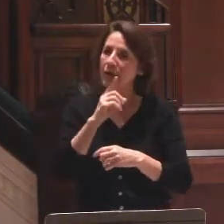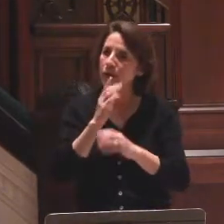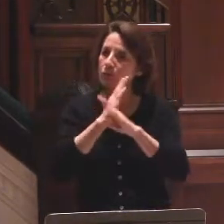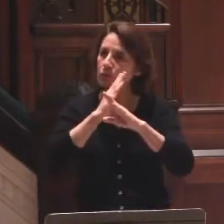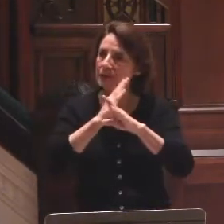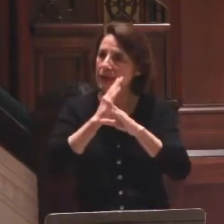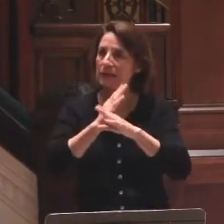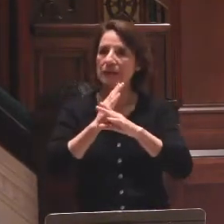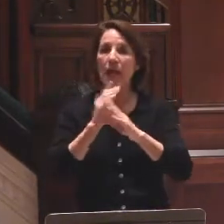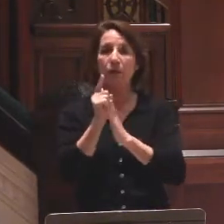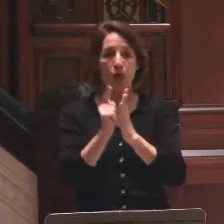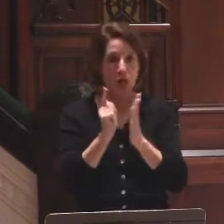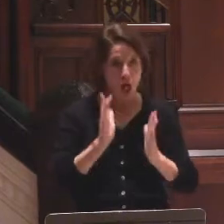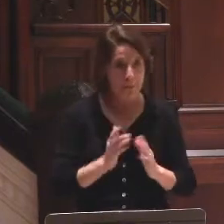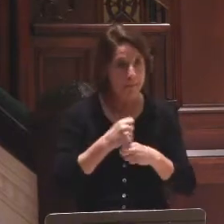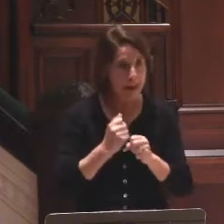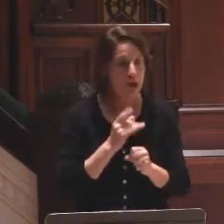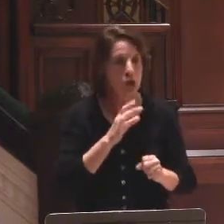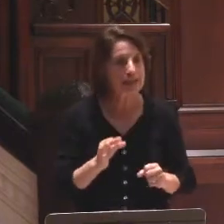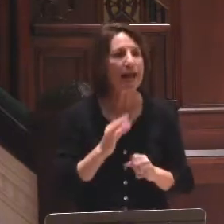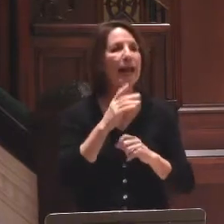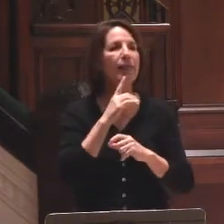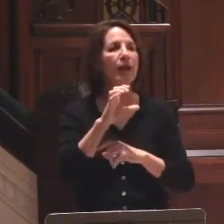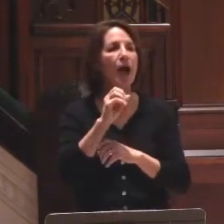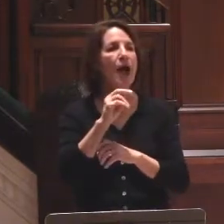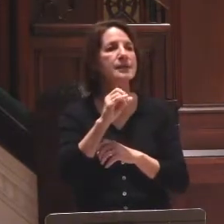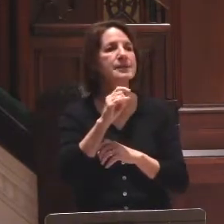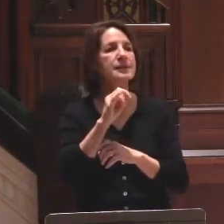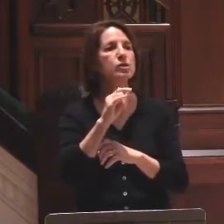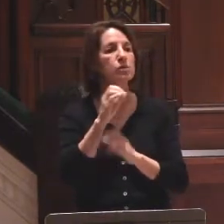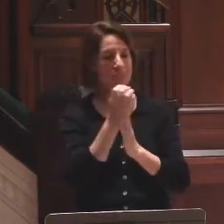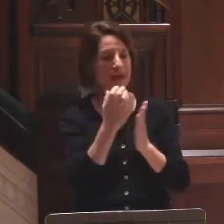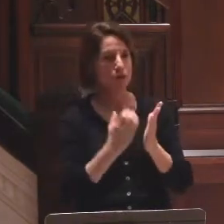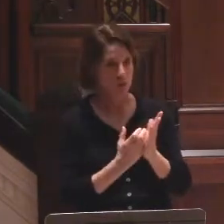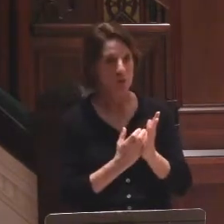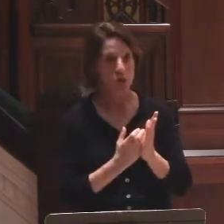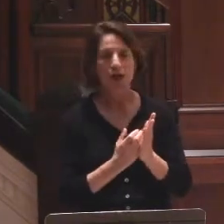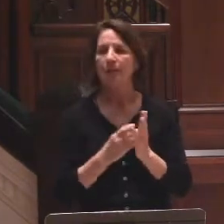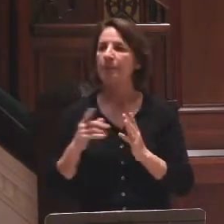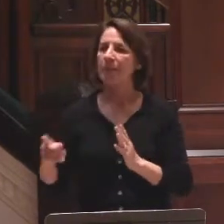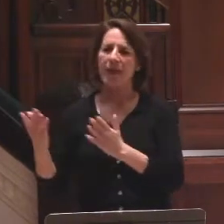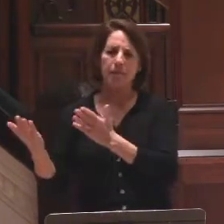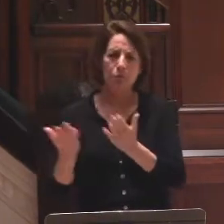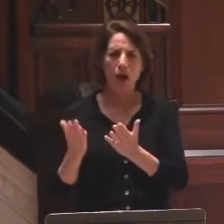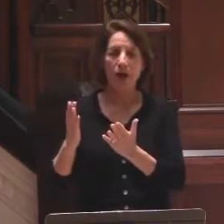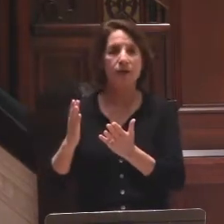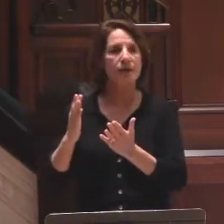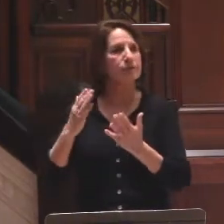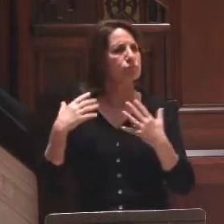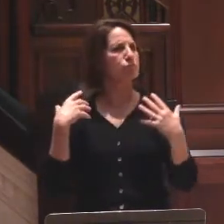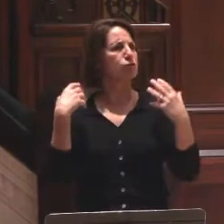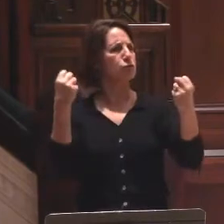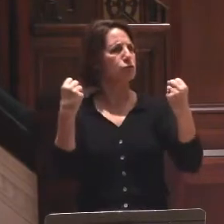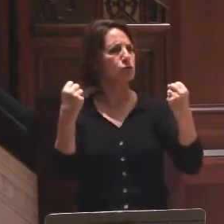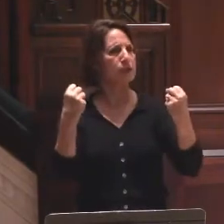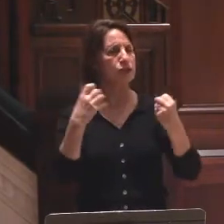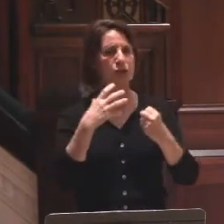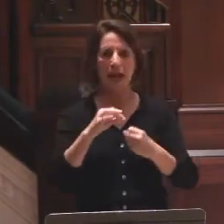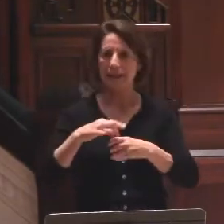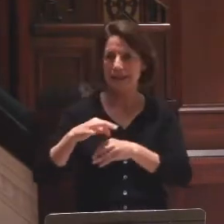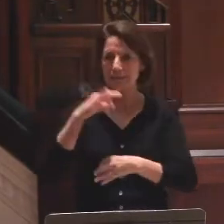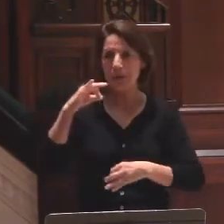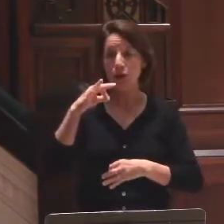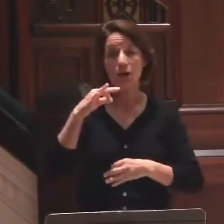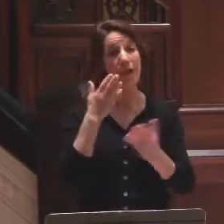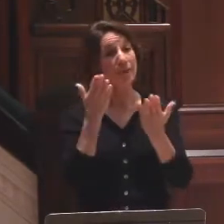Constitution. They showed the virtue of magnanimity. They brought to their jobs a great courage and a large spirit. They served